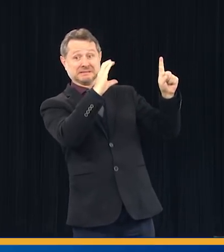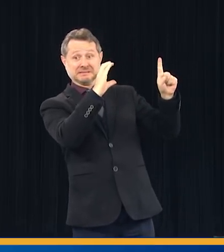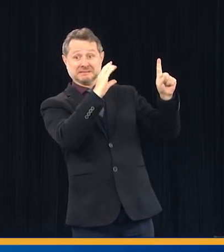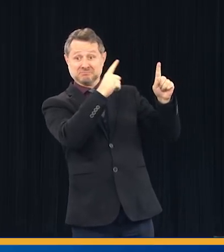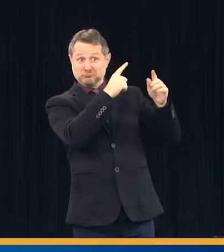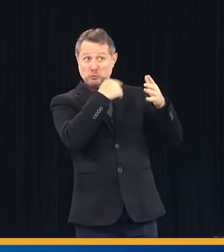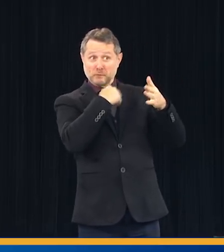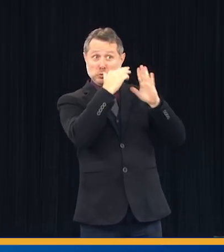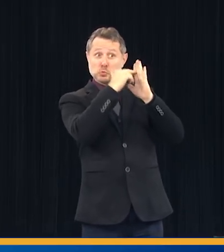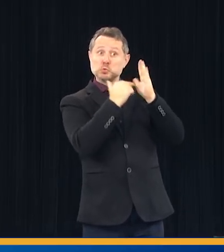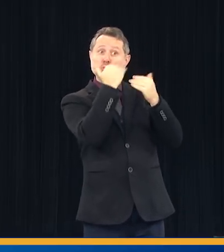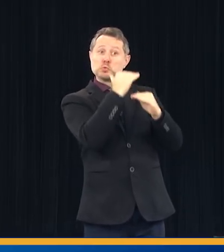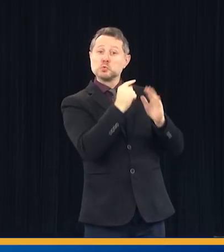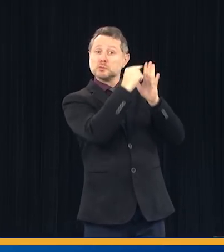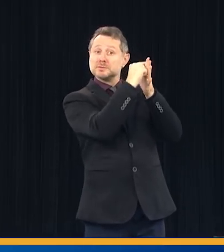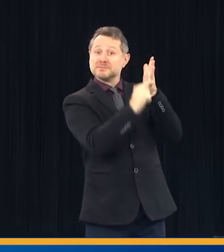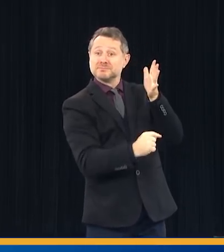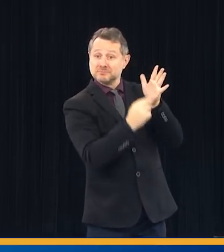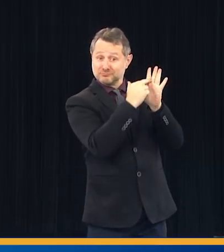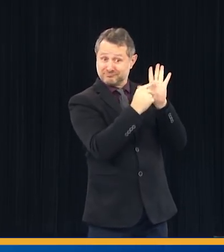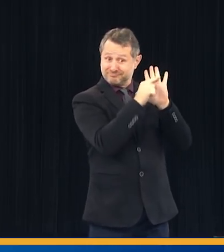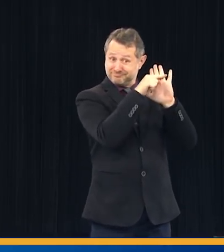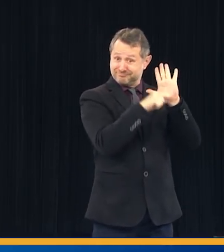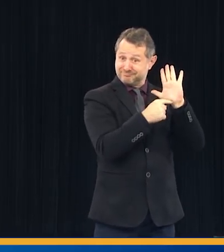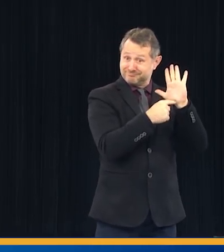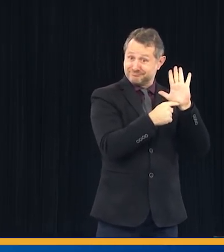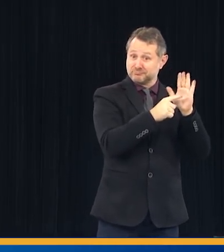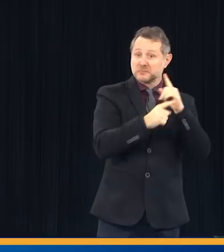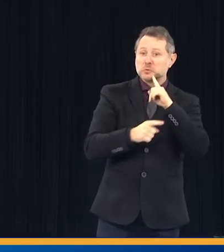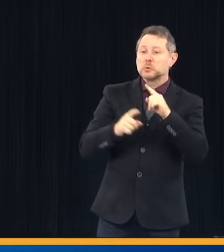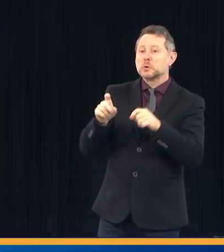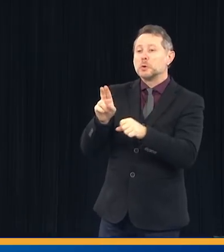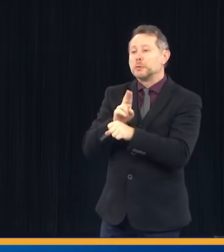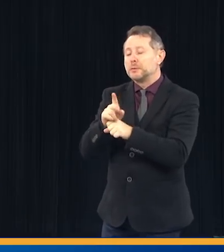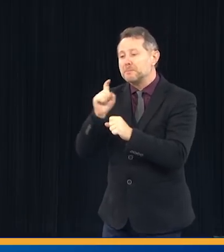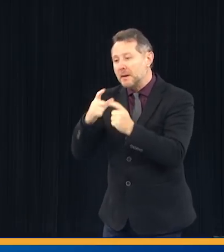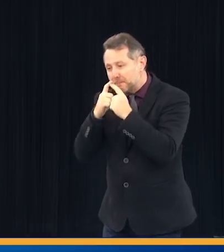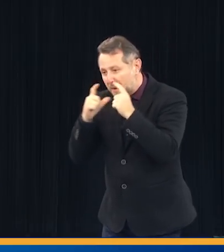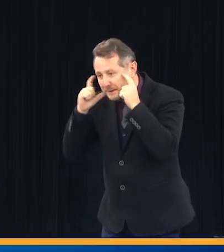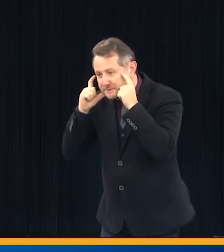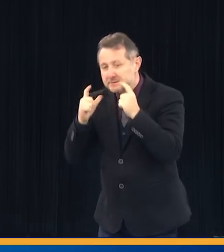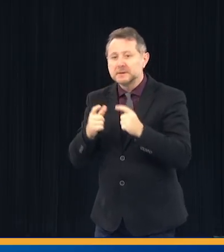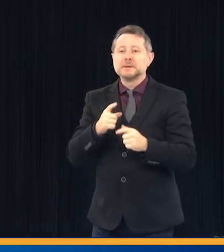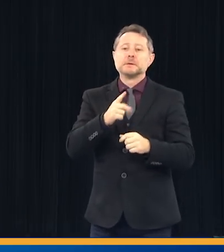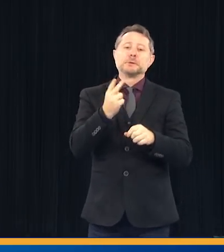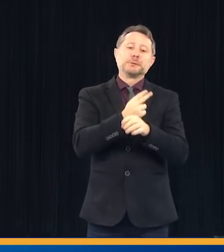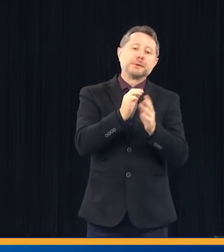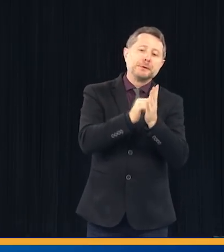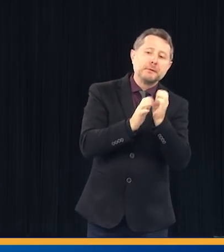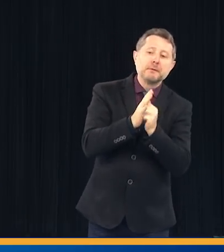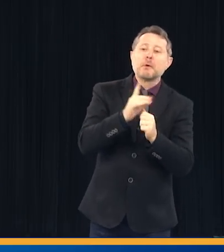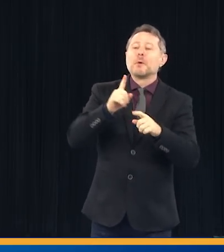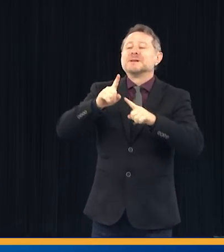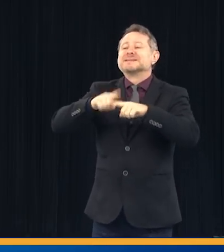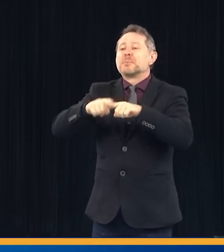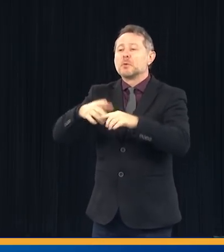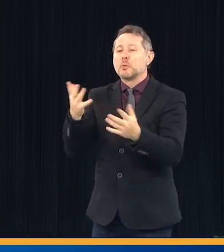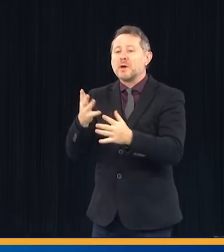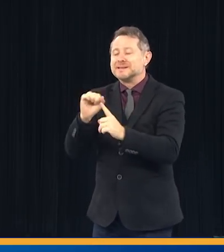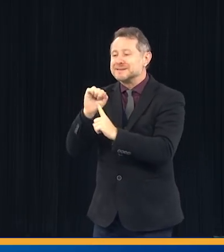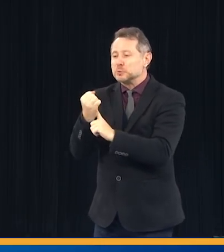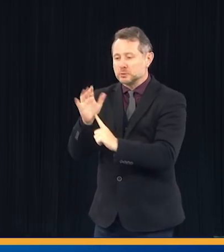different protocol for PPE and masks depending on the condition, and apparently there is